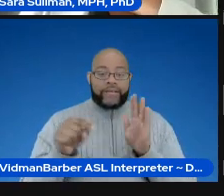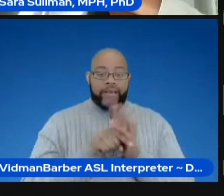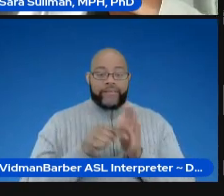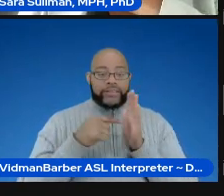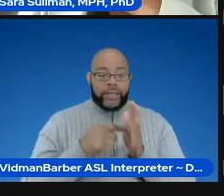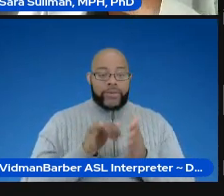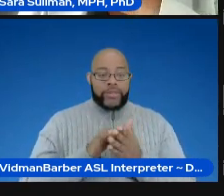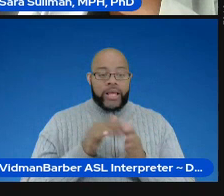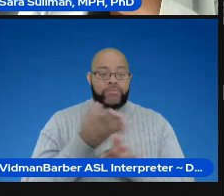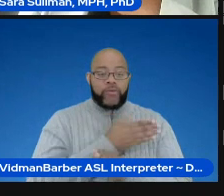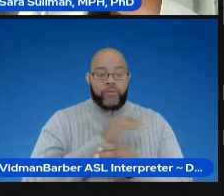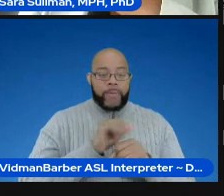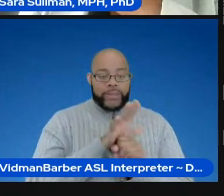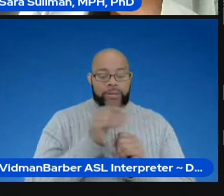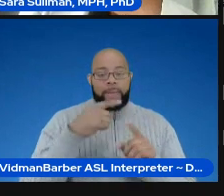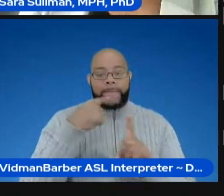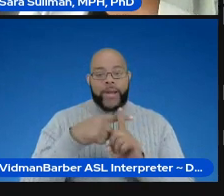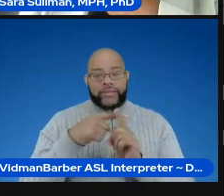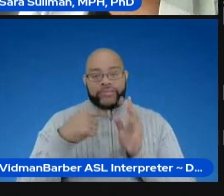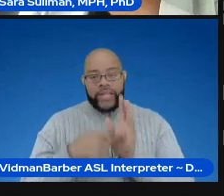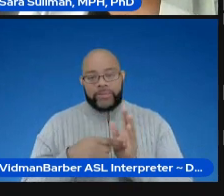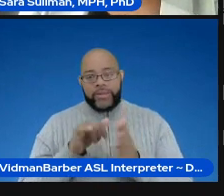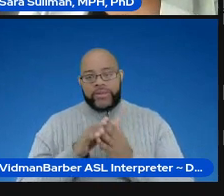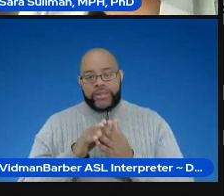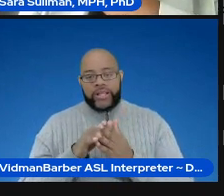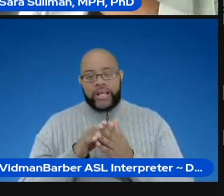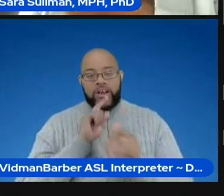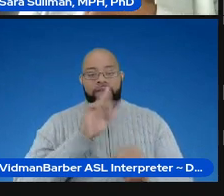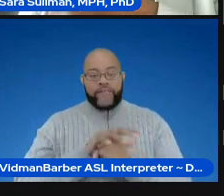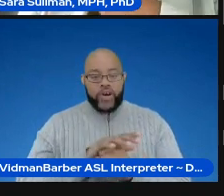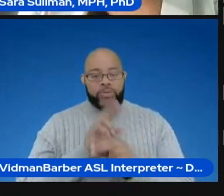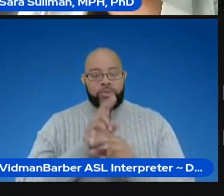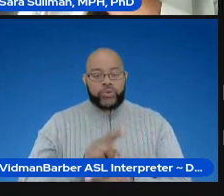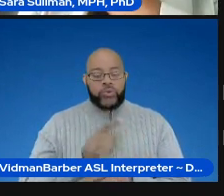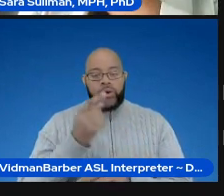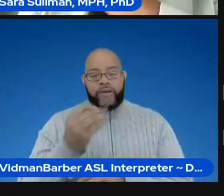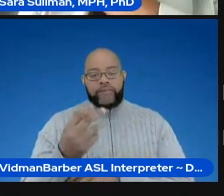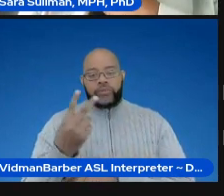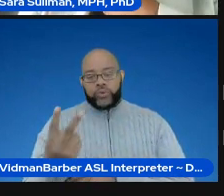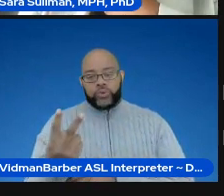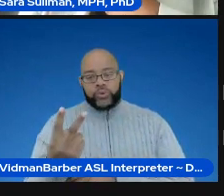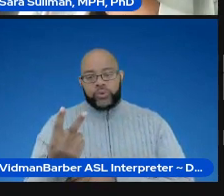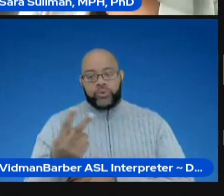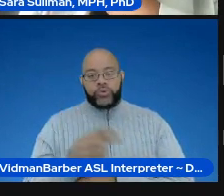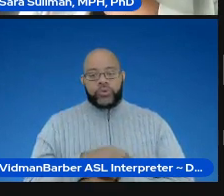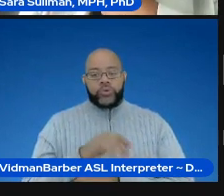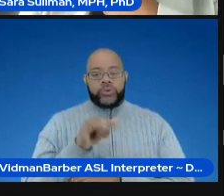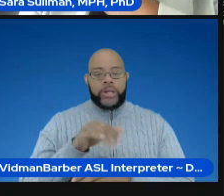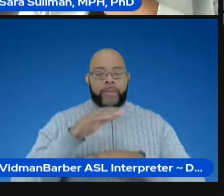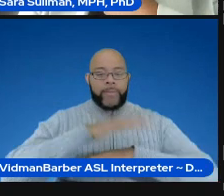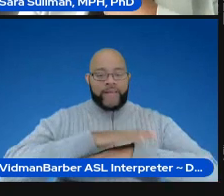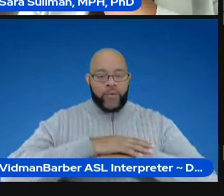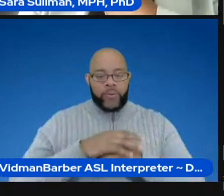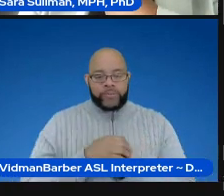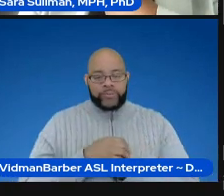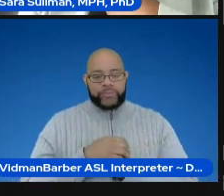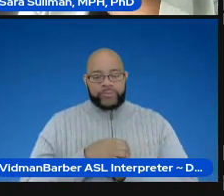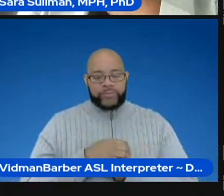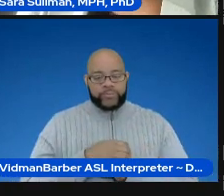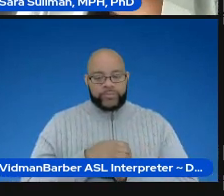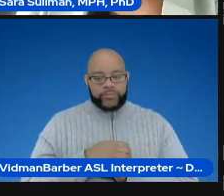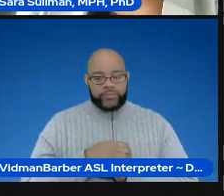were pre-pandemic and positive samples that were confirmed using one of two RT-PCR platforms, the Cepheid or the